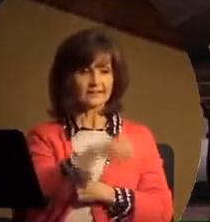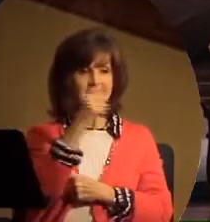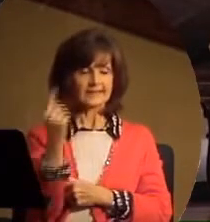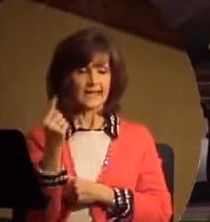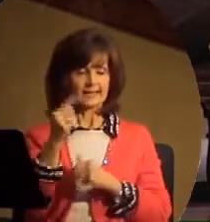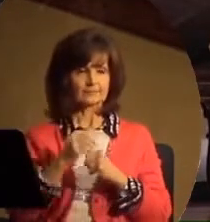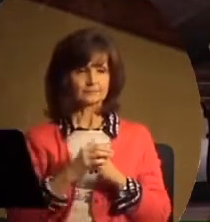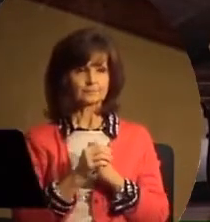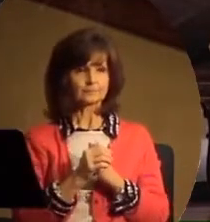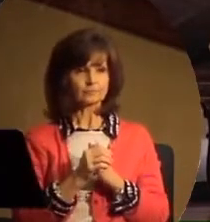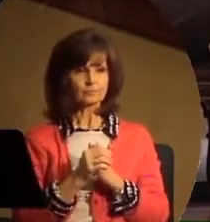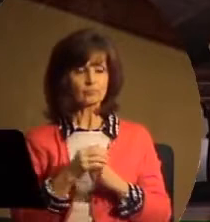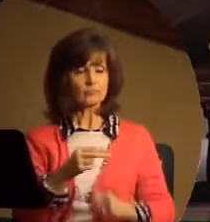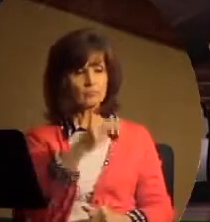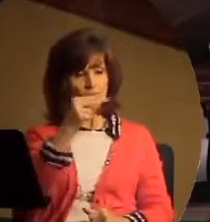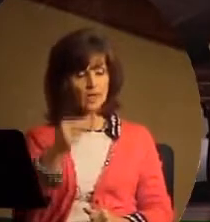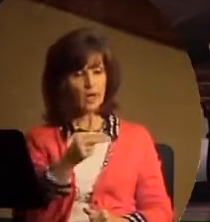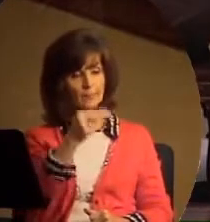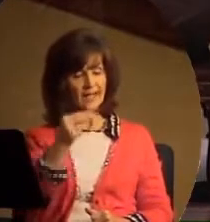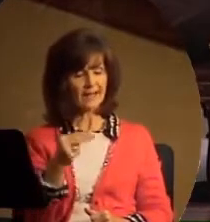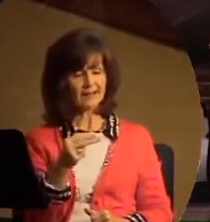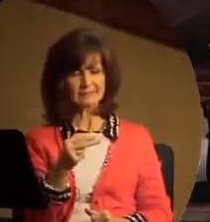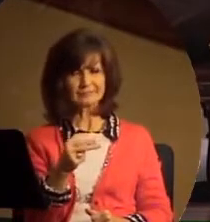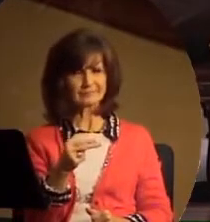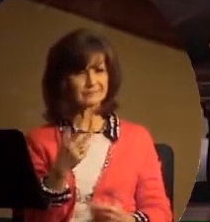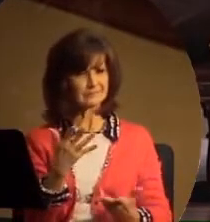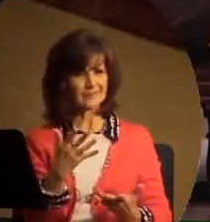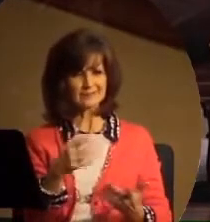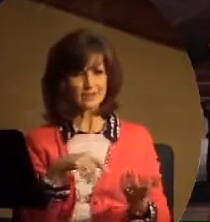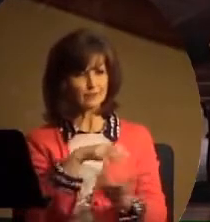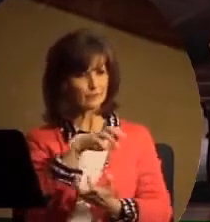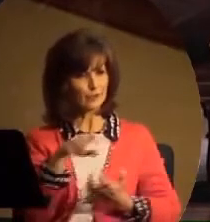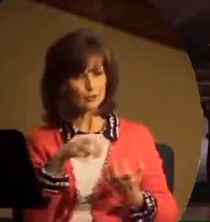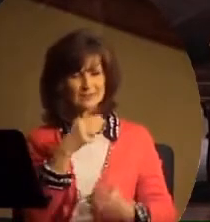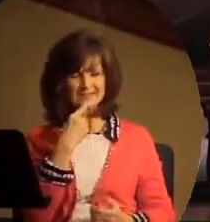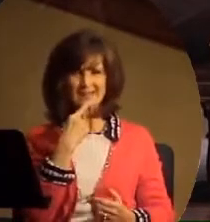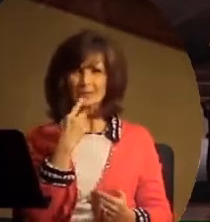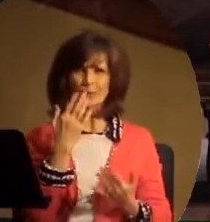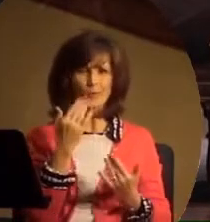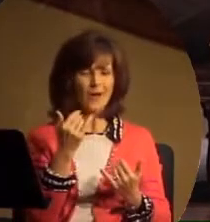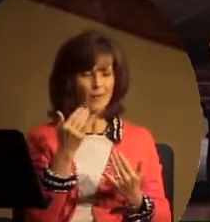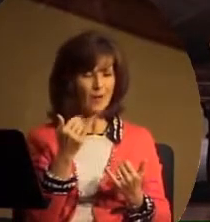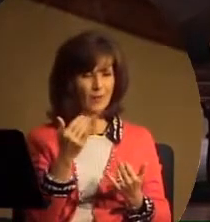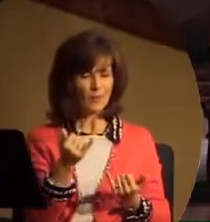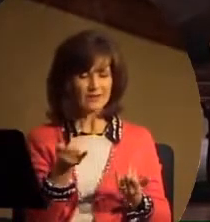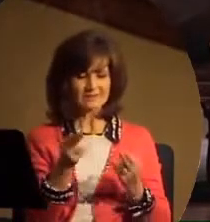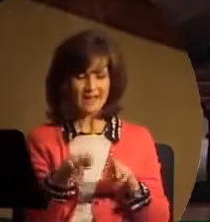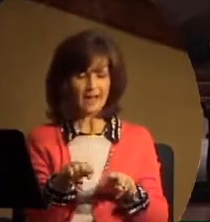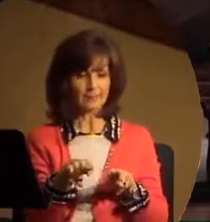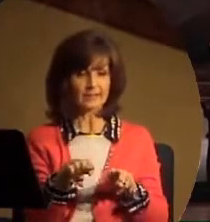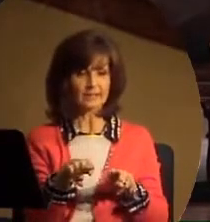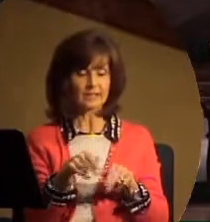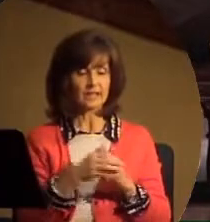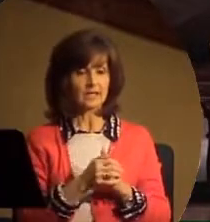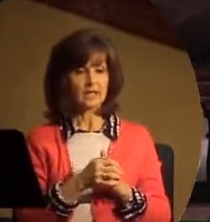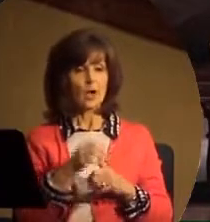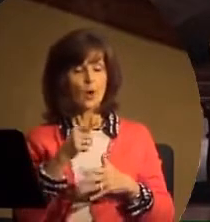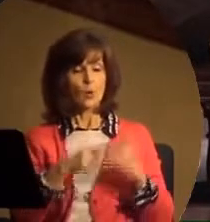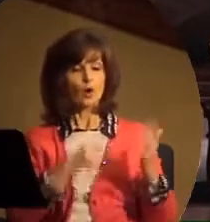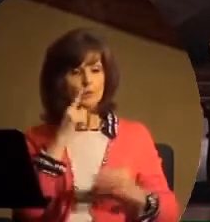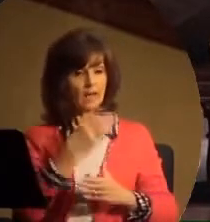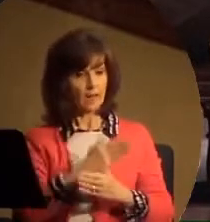day. And Habakkuk was puzzled by all that. He saw what was happening, but what really bothered